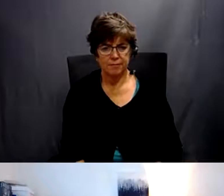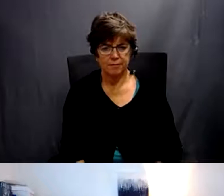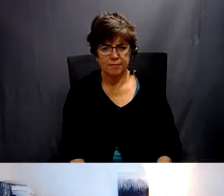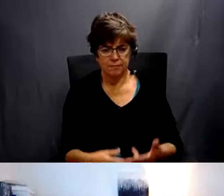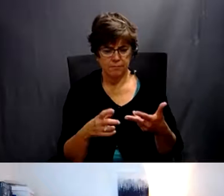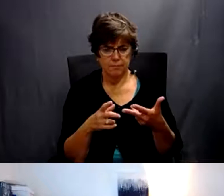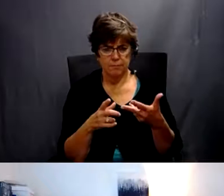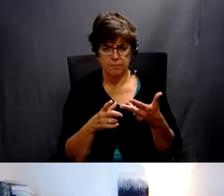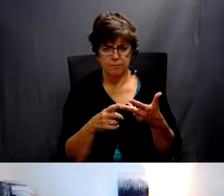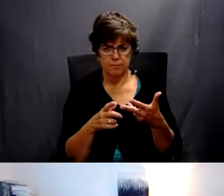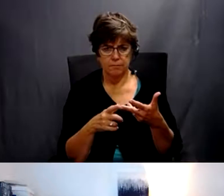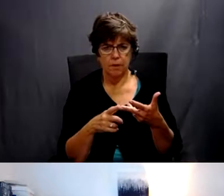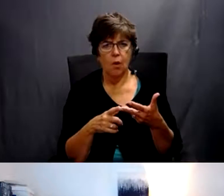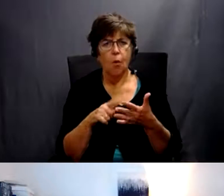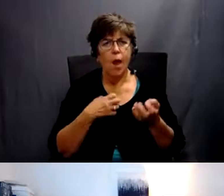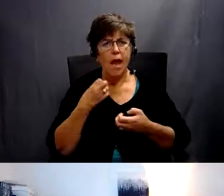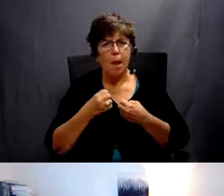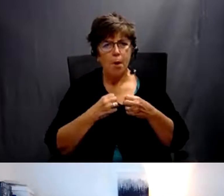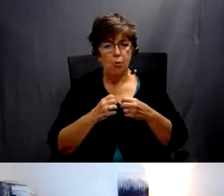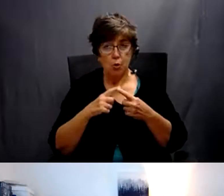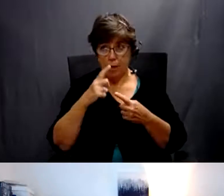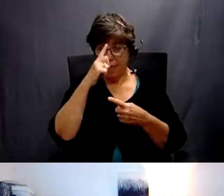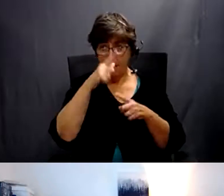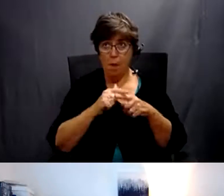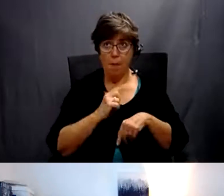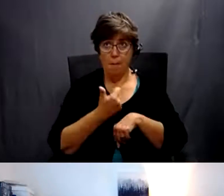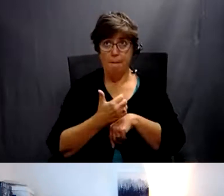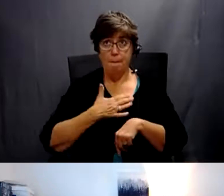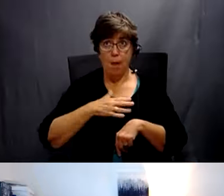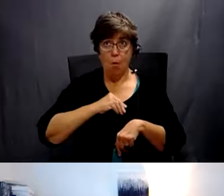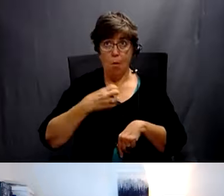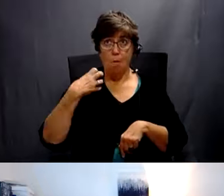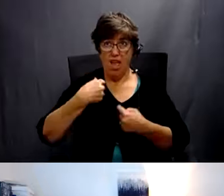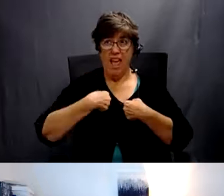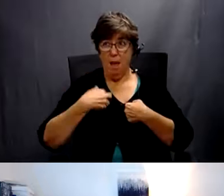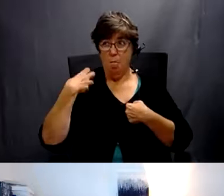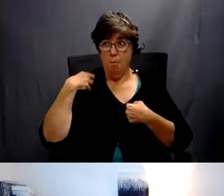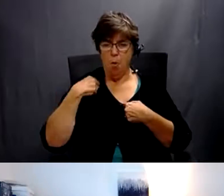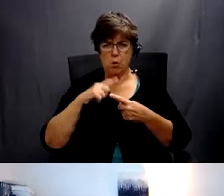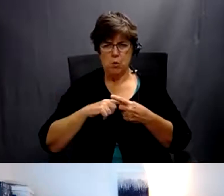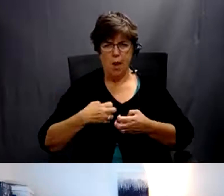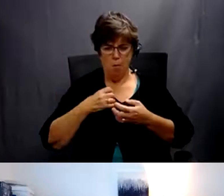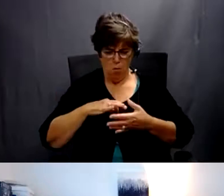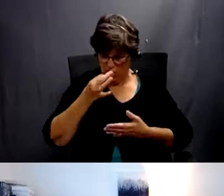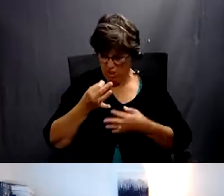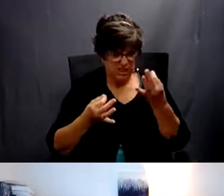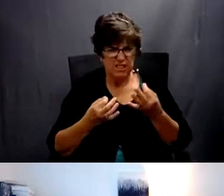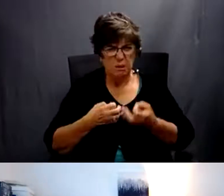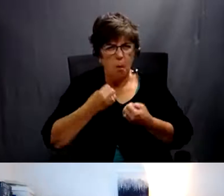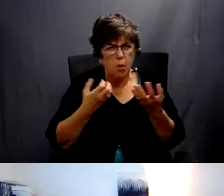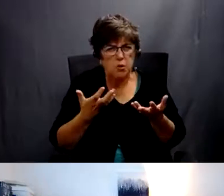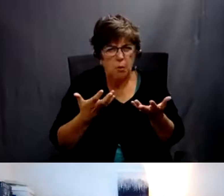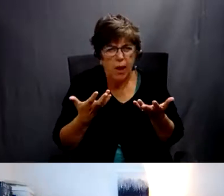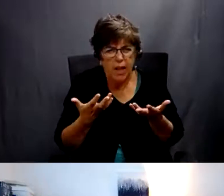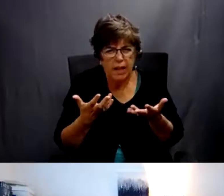was, what emotions show up when you think about becoming your own boss? What emotions are there for people who